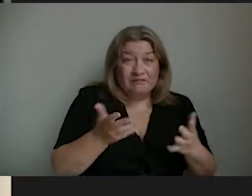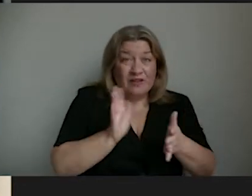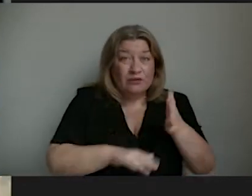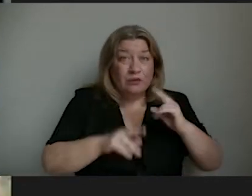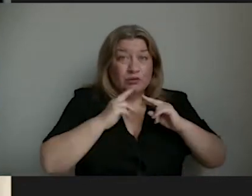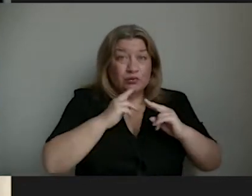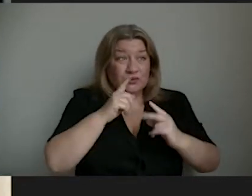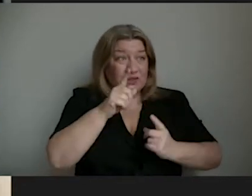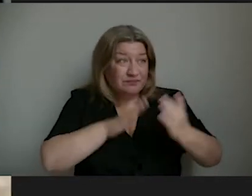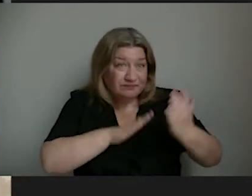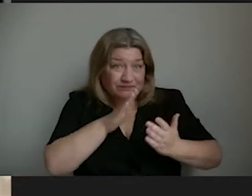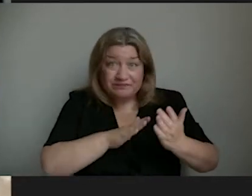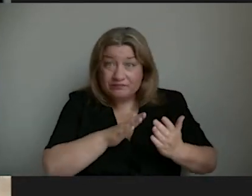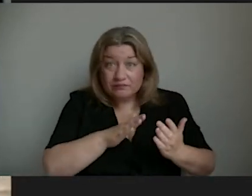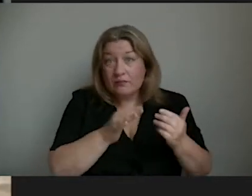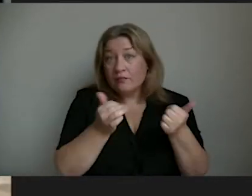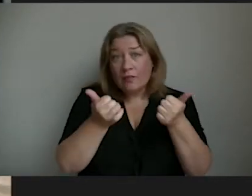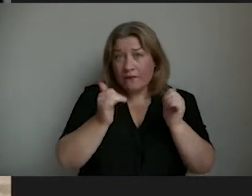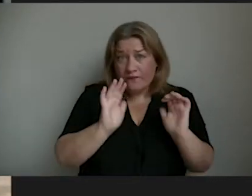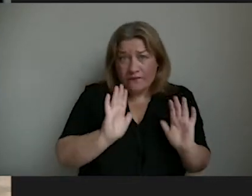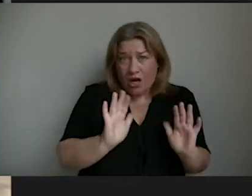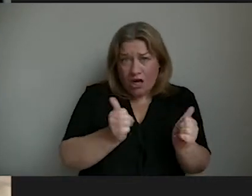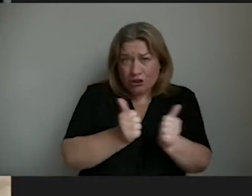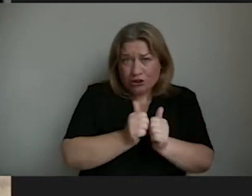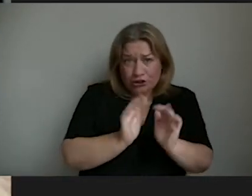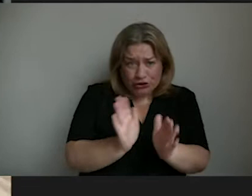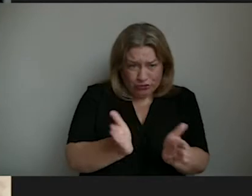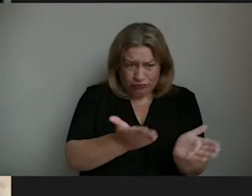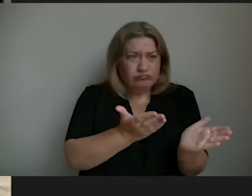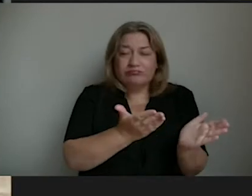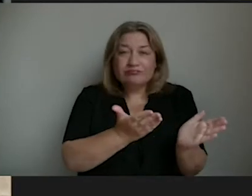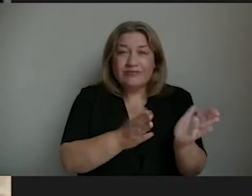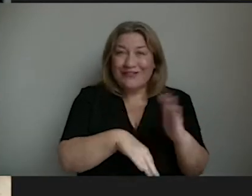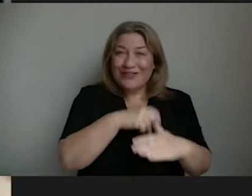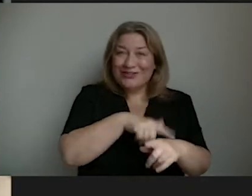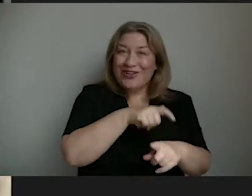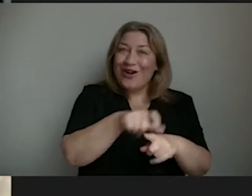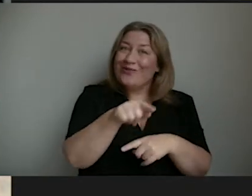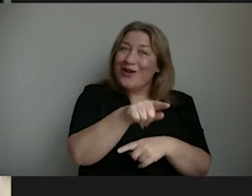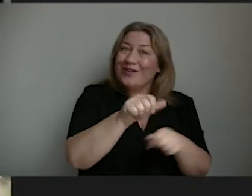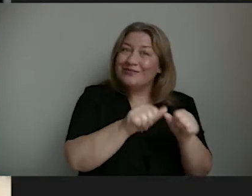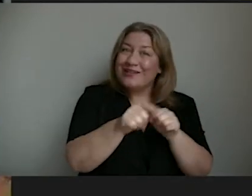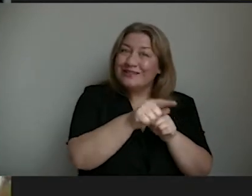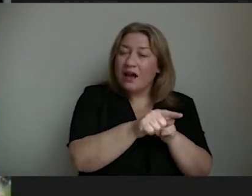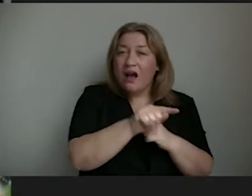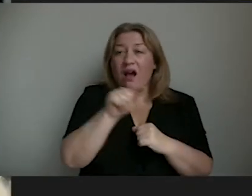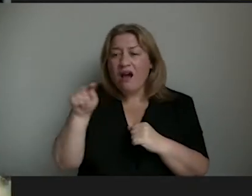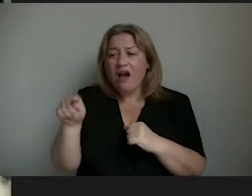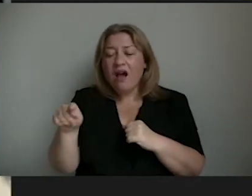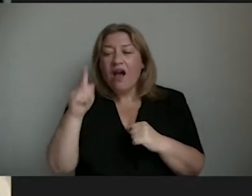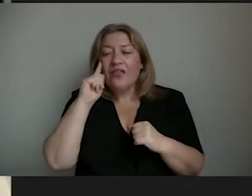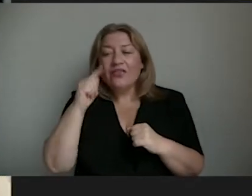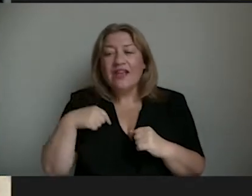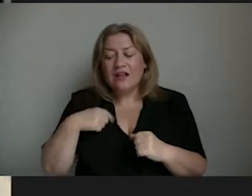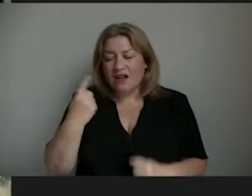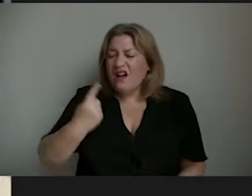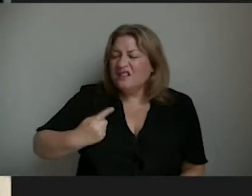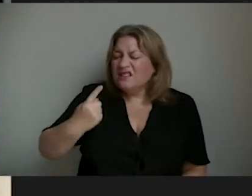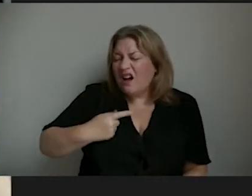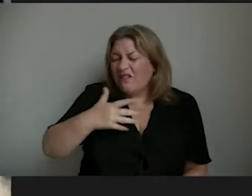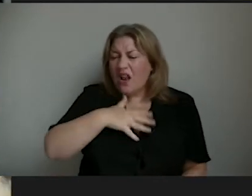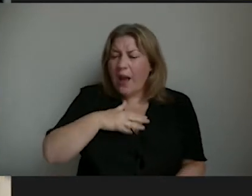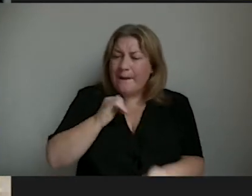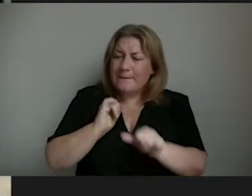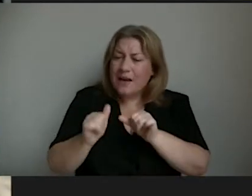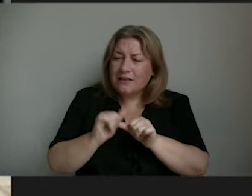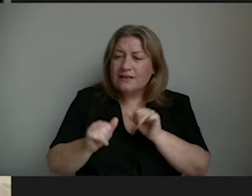that, and having the support from your teacher, then definitely look into full-time courses. But if you